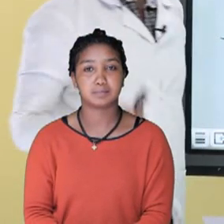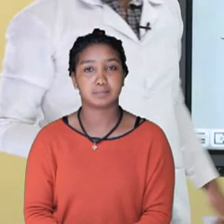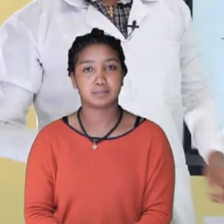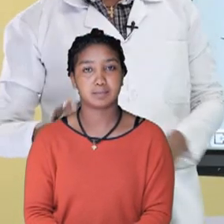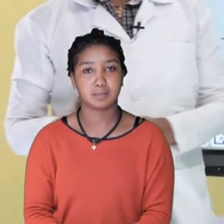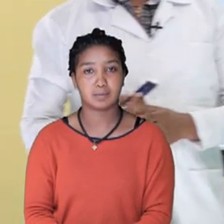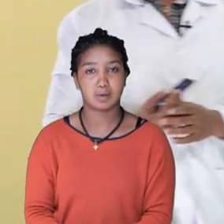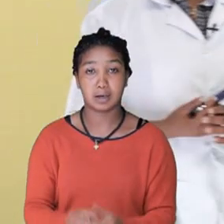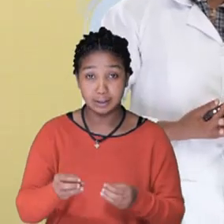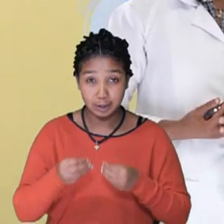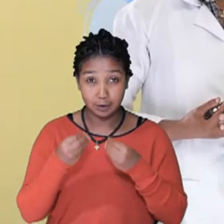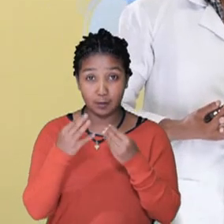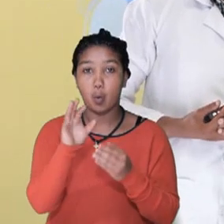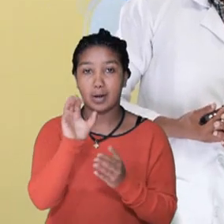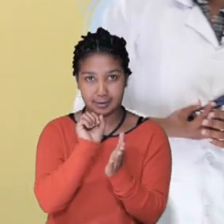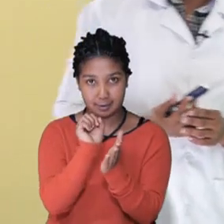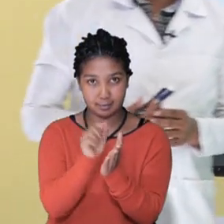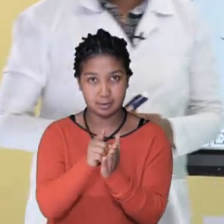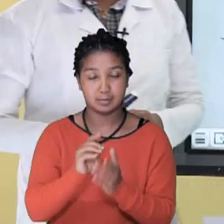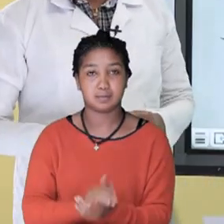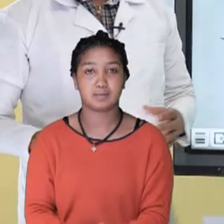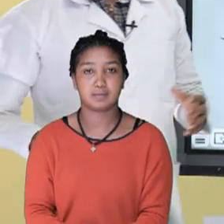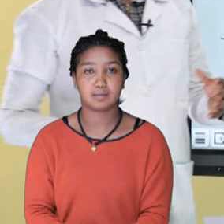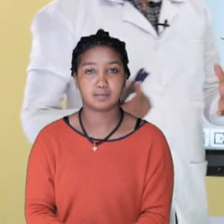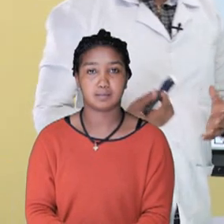Let us give you one example.